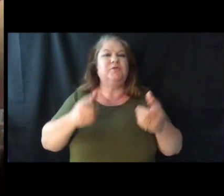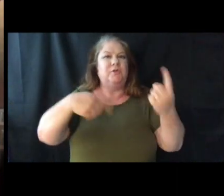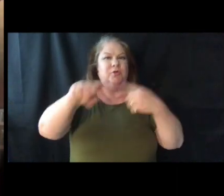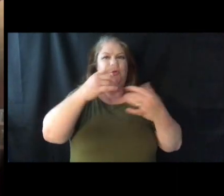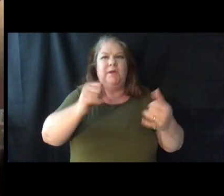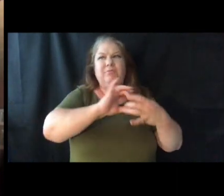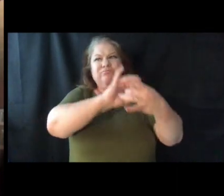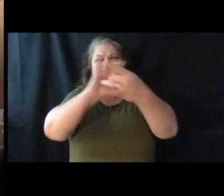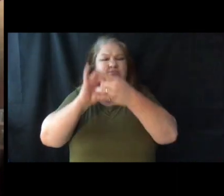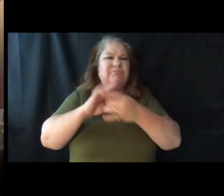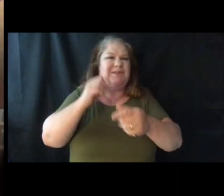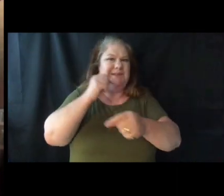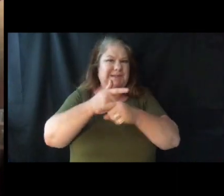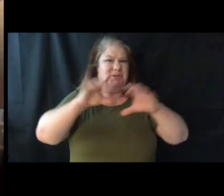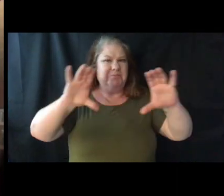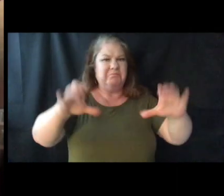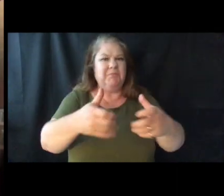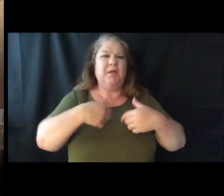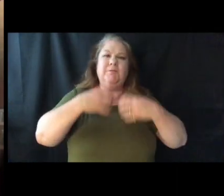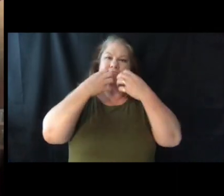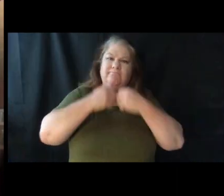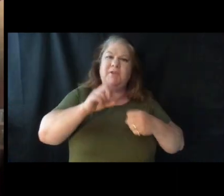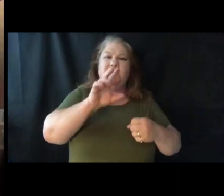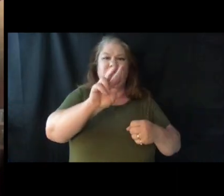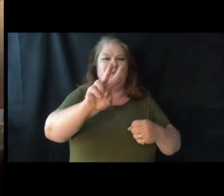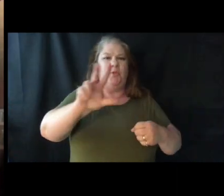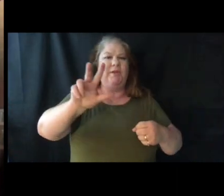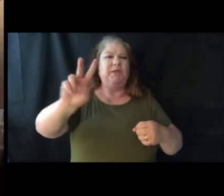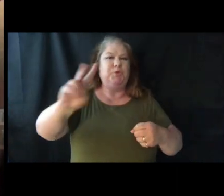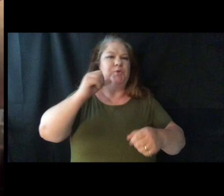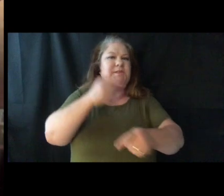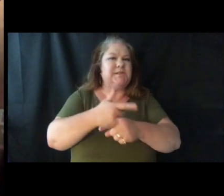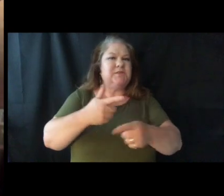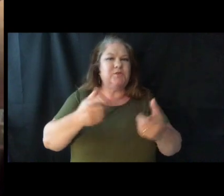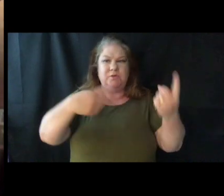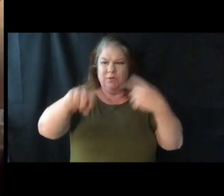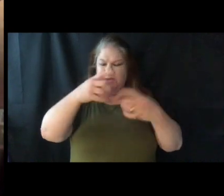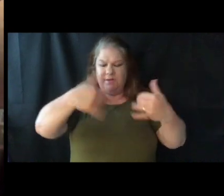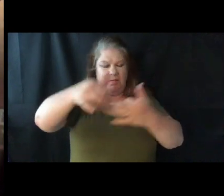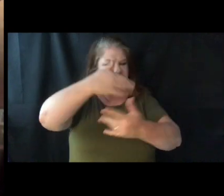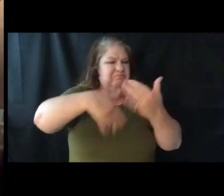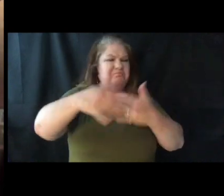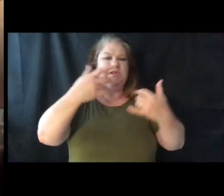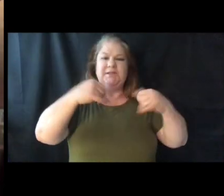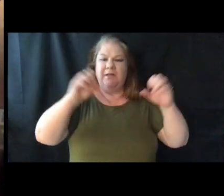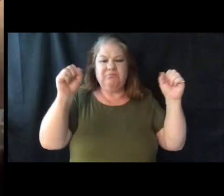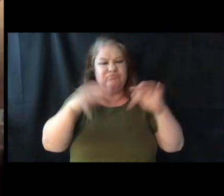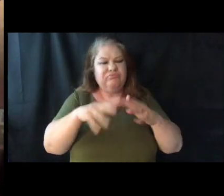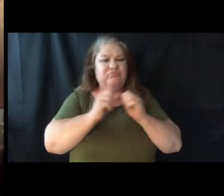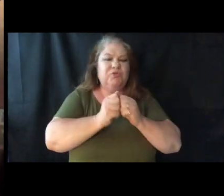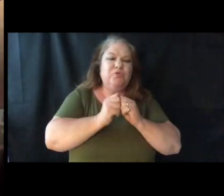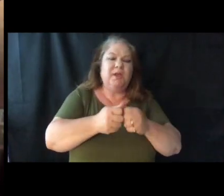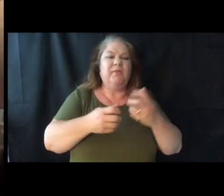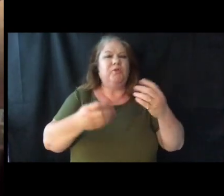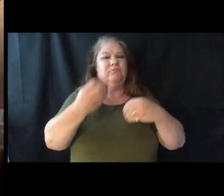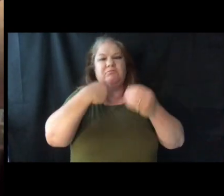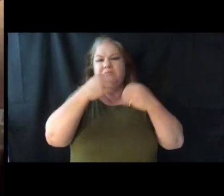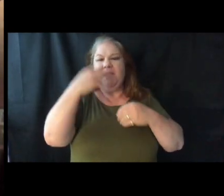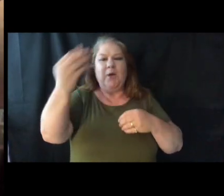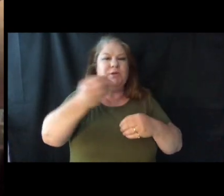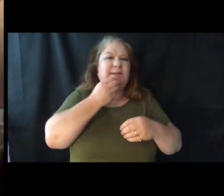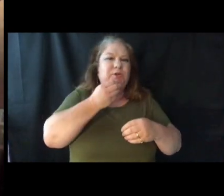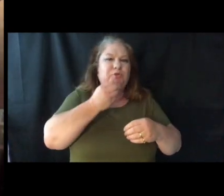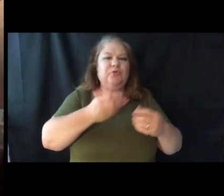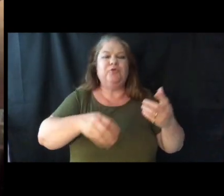sisterhood. And I really cherish my 232 sisters. We still hang out, we still get together. We go to dinner, there've been